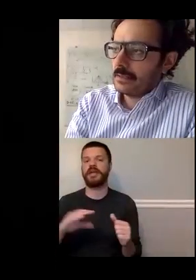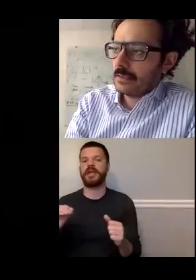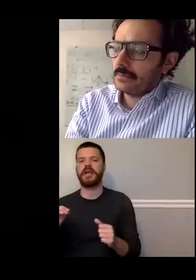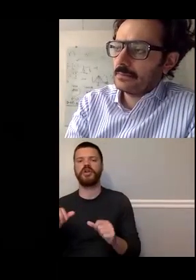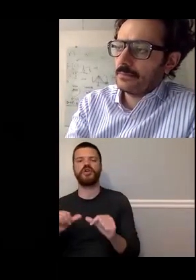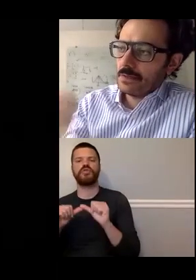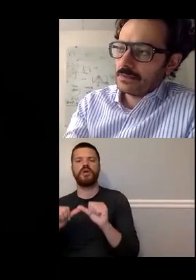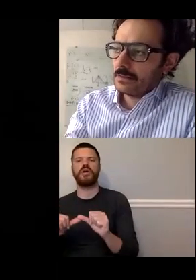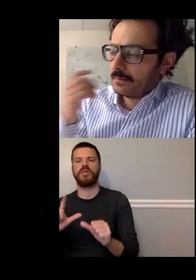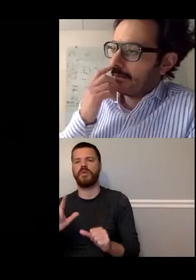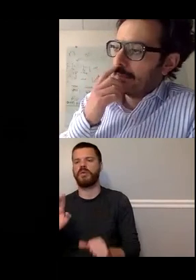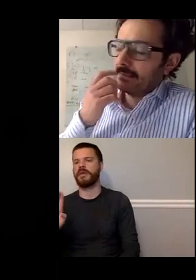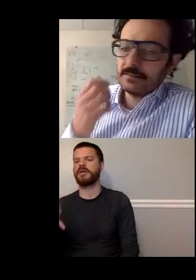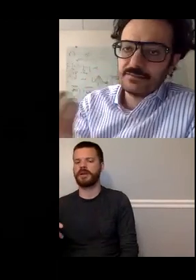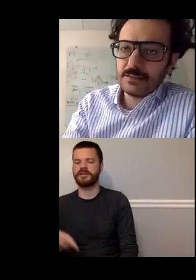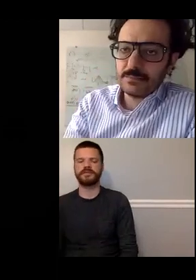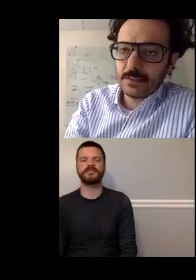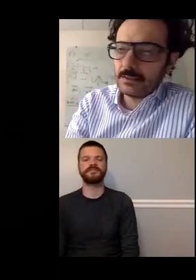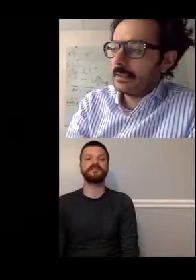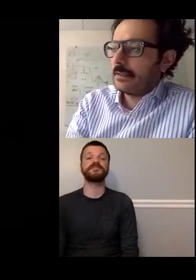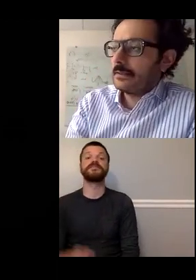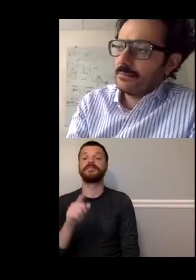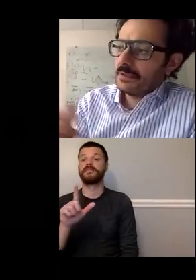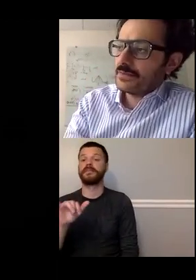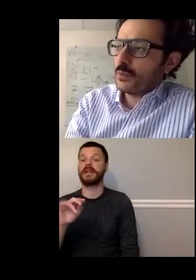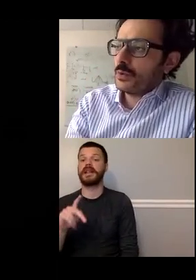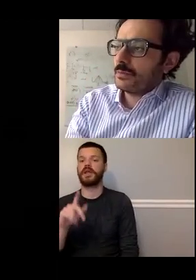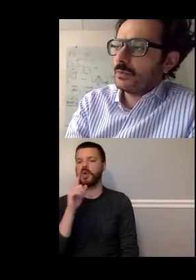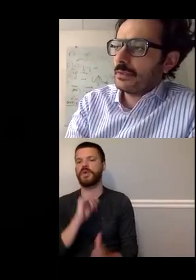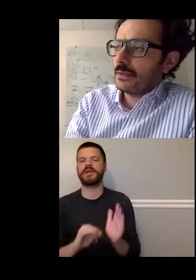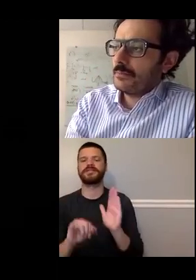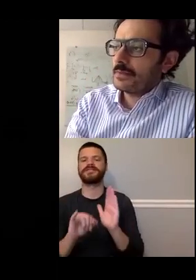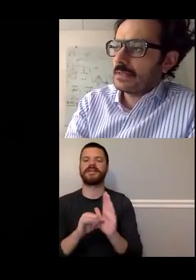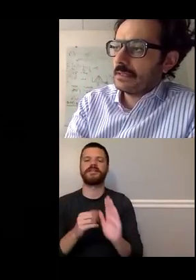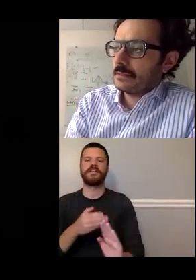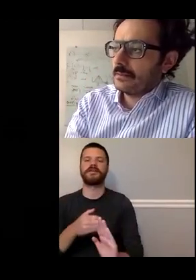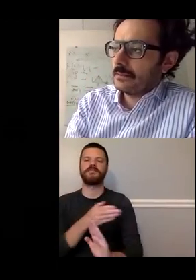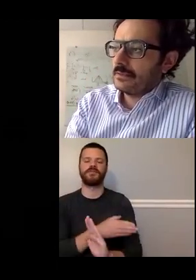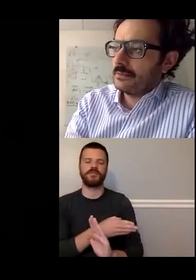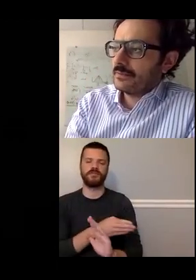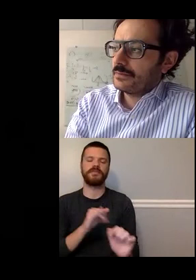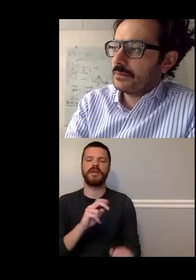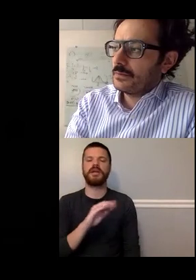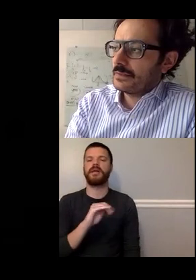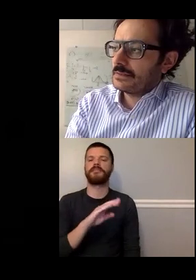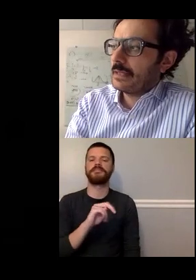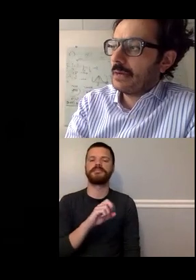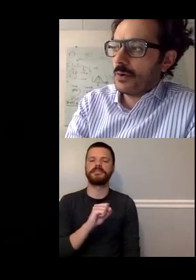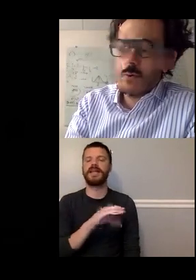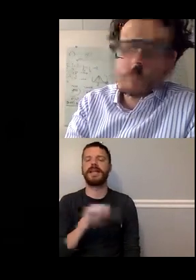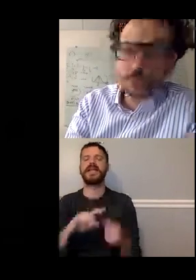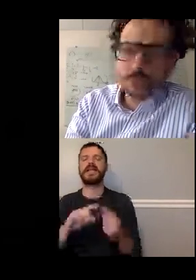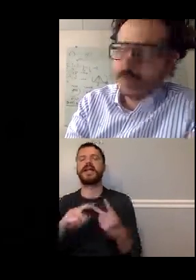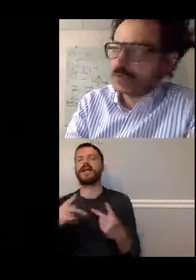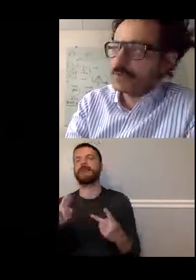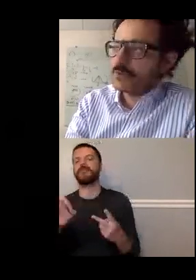link that was identified by the previous work between accumbens and medial prefrontal cortex in our